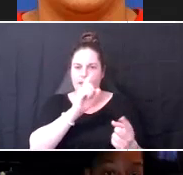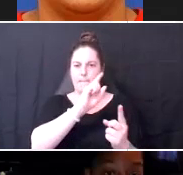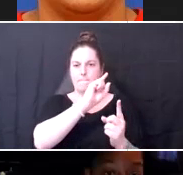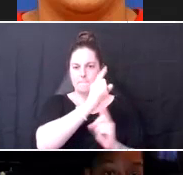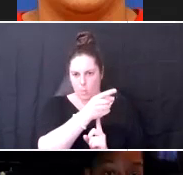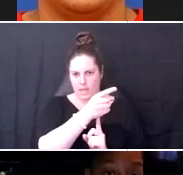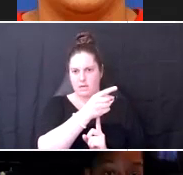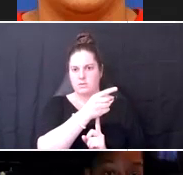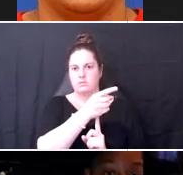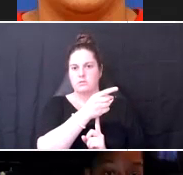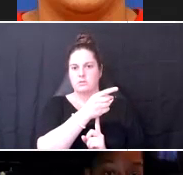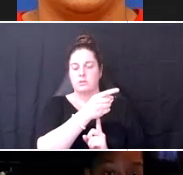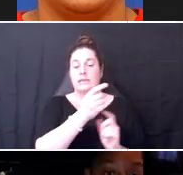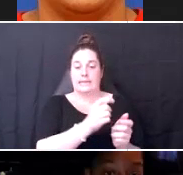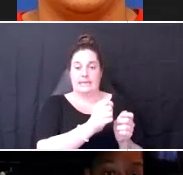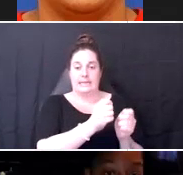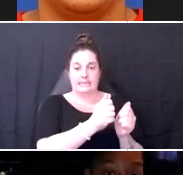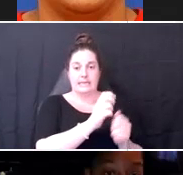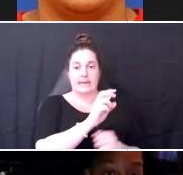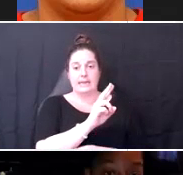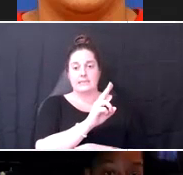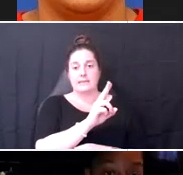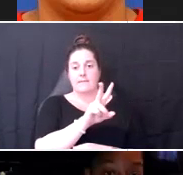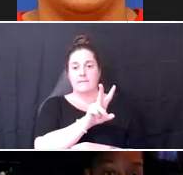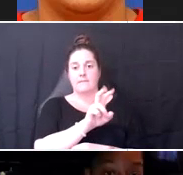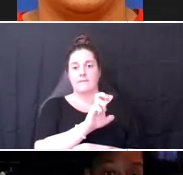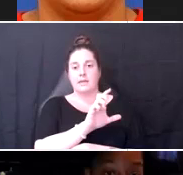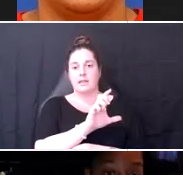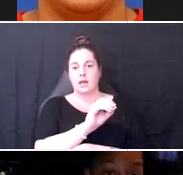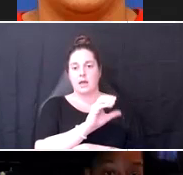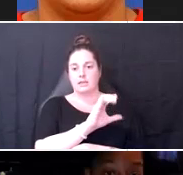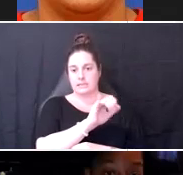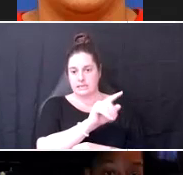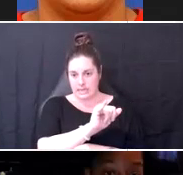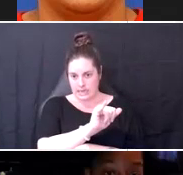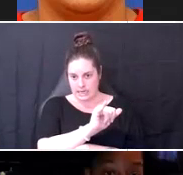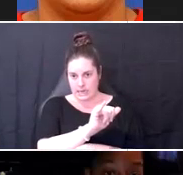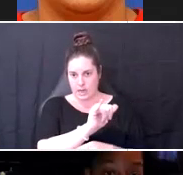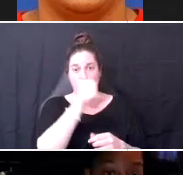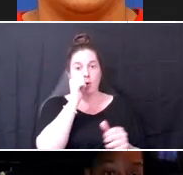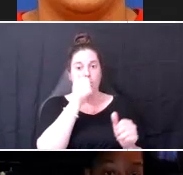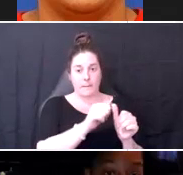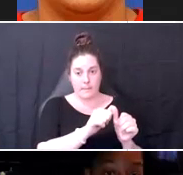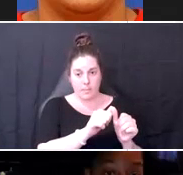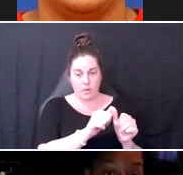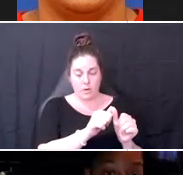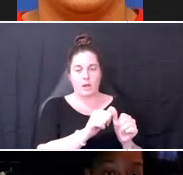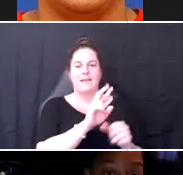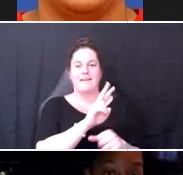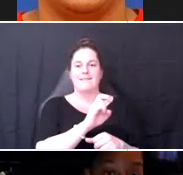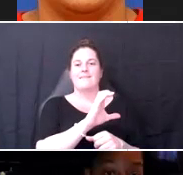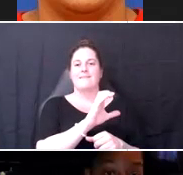we're talking about instantaneous velocity, remember, velocity is a vector quantity, a